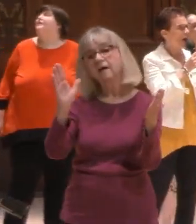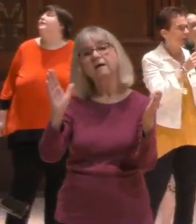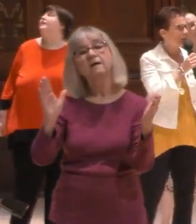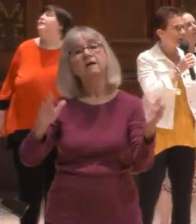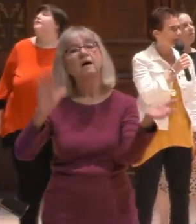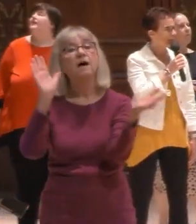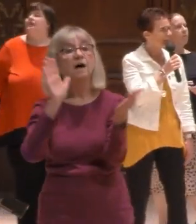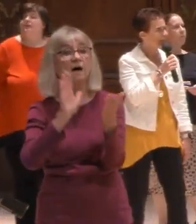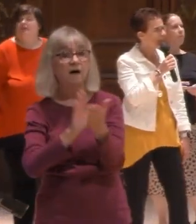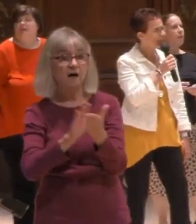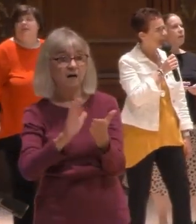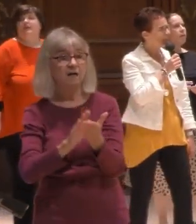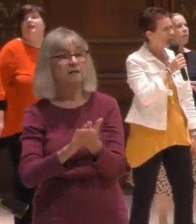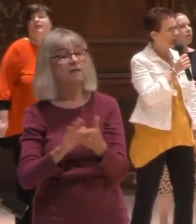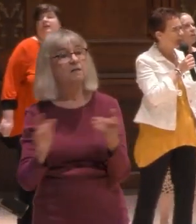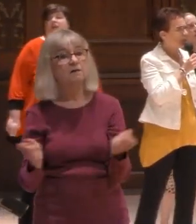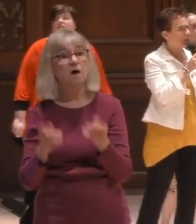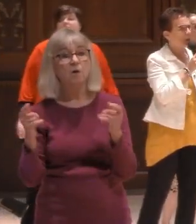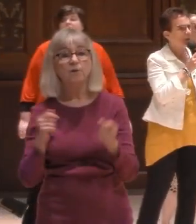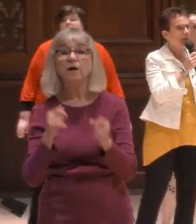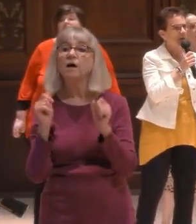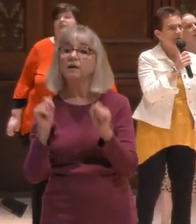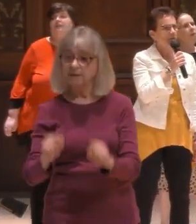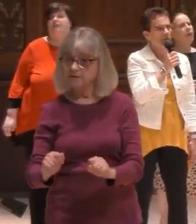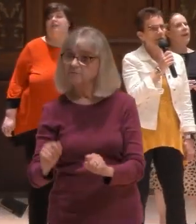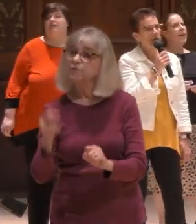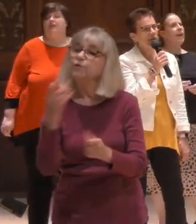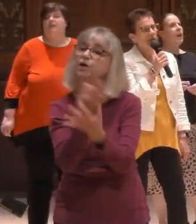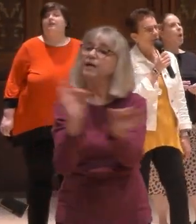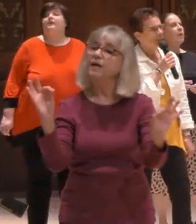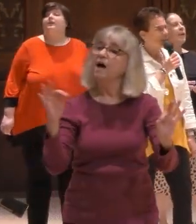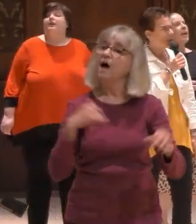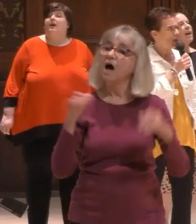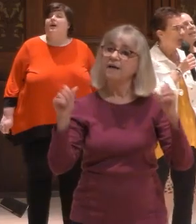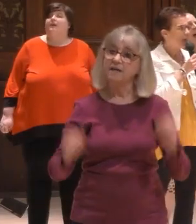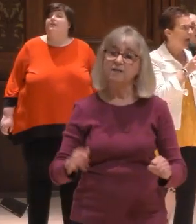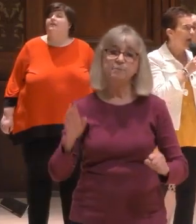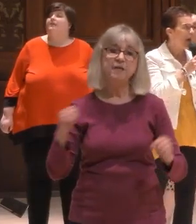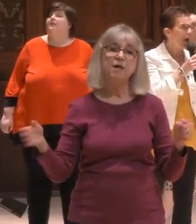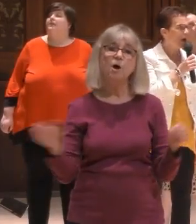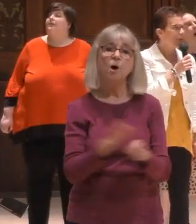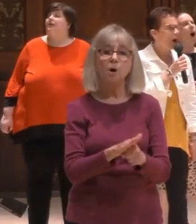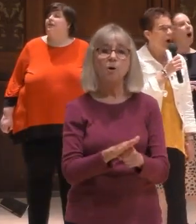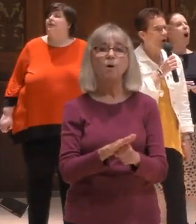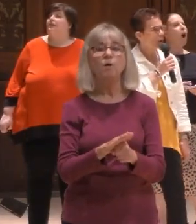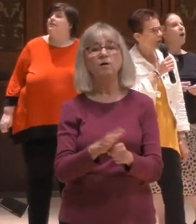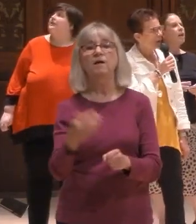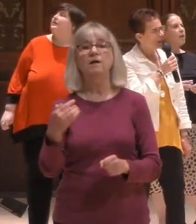Because I am free. Because I am free. Because I am.